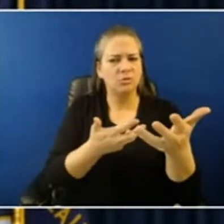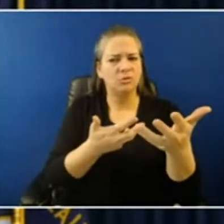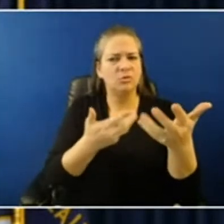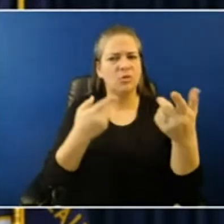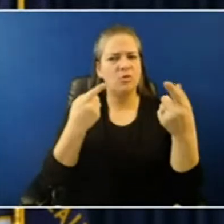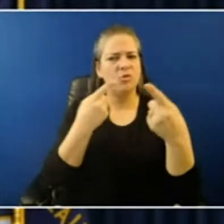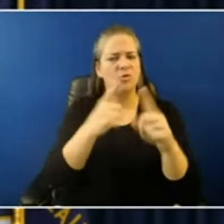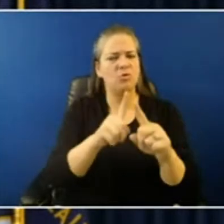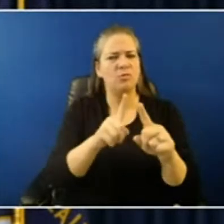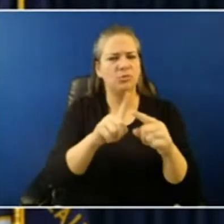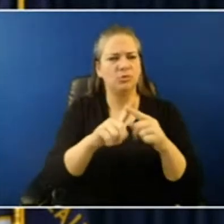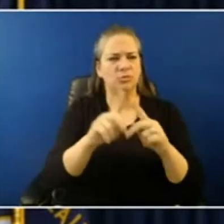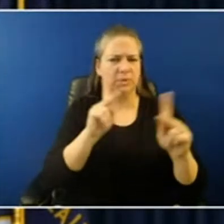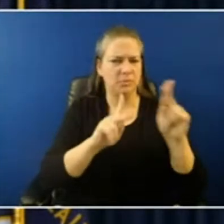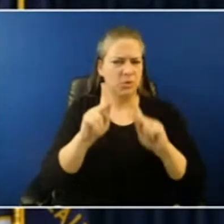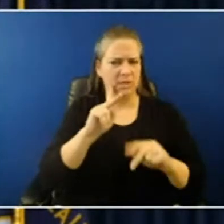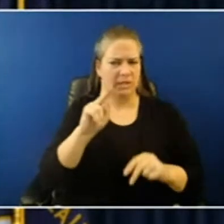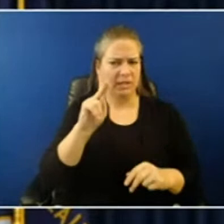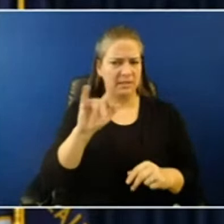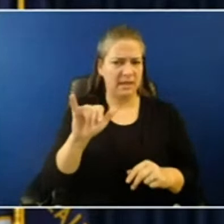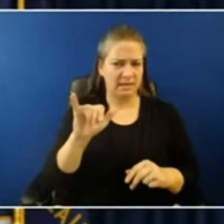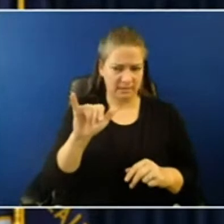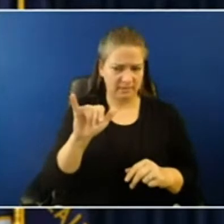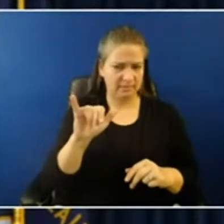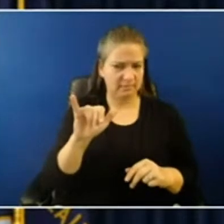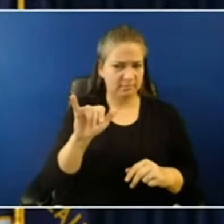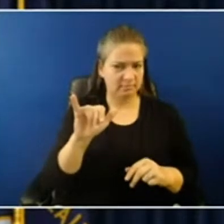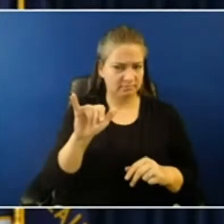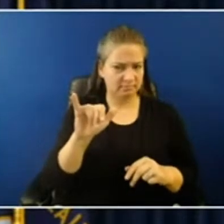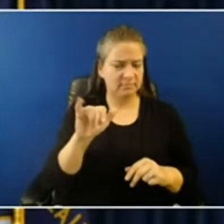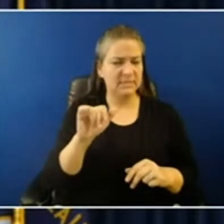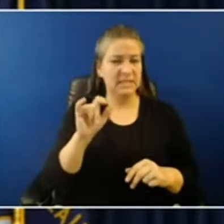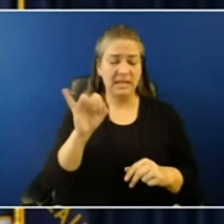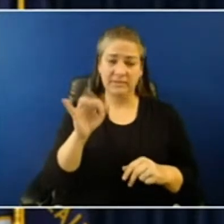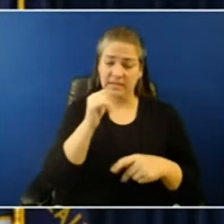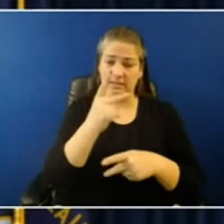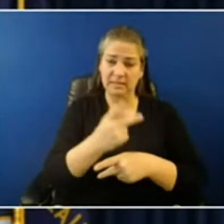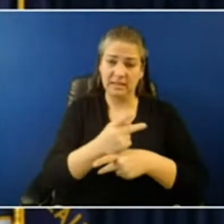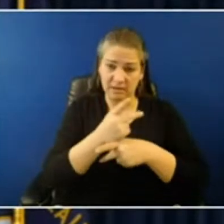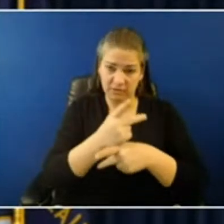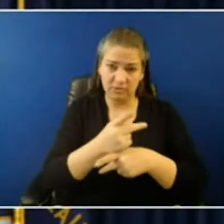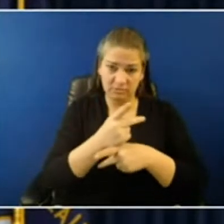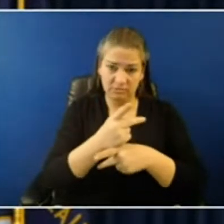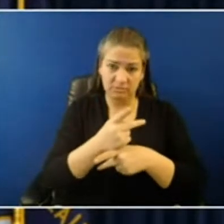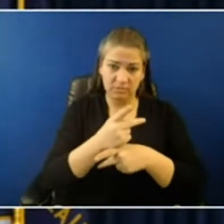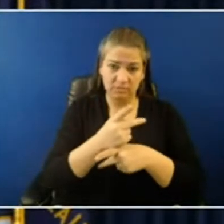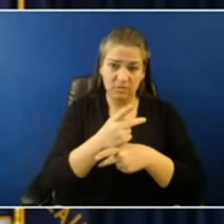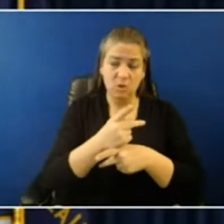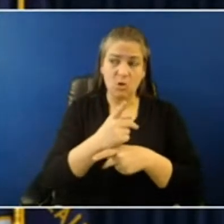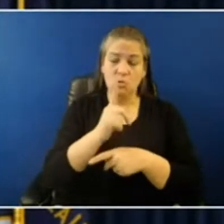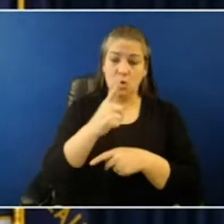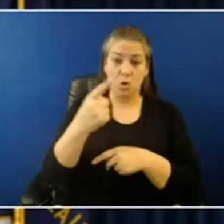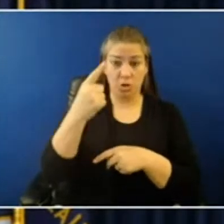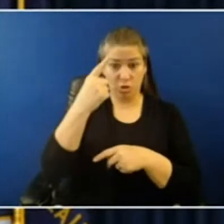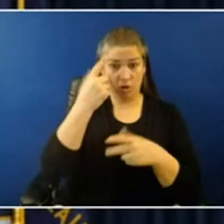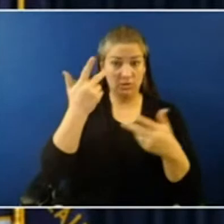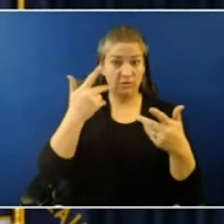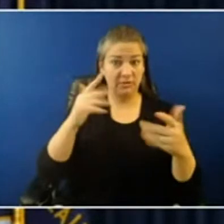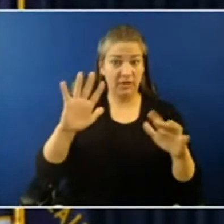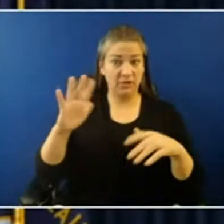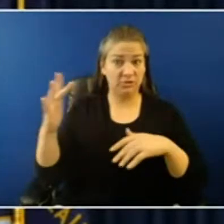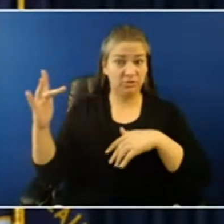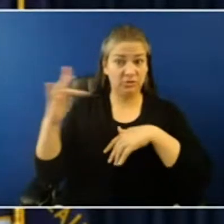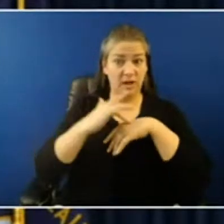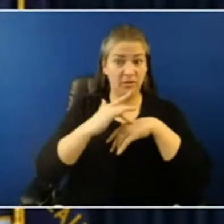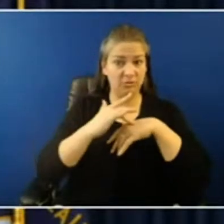careful. It is taking a little longer to reach us than expected, but we certainly expect